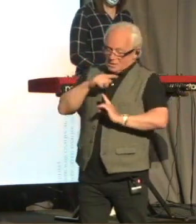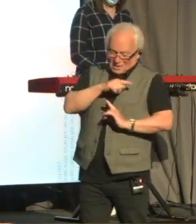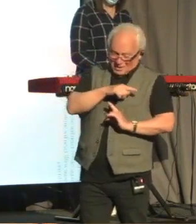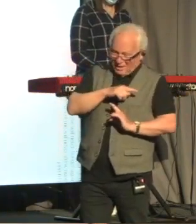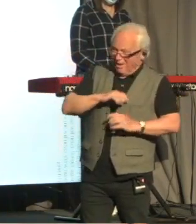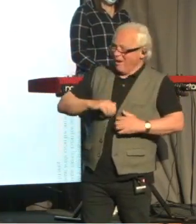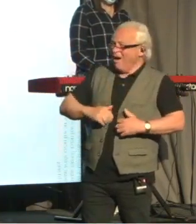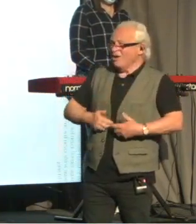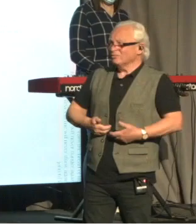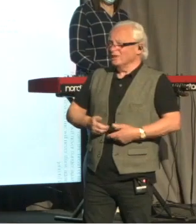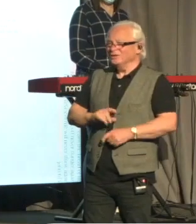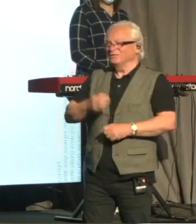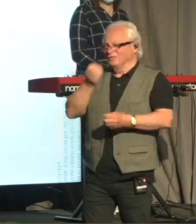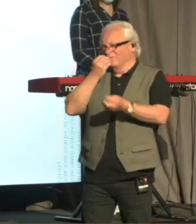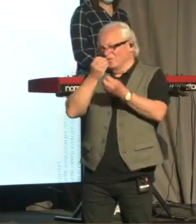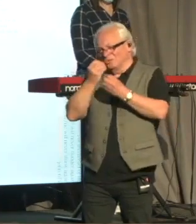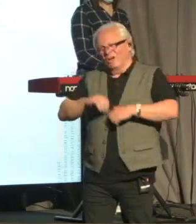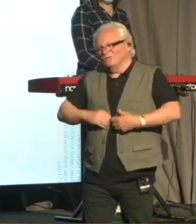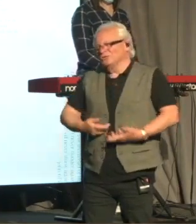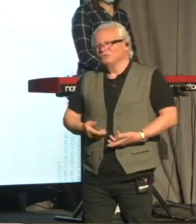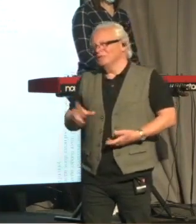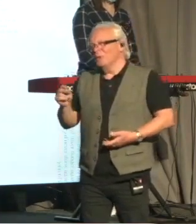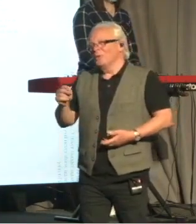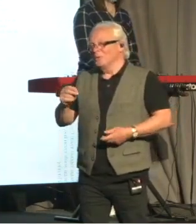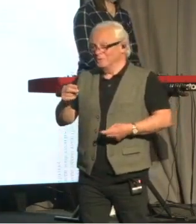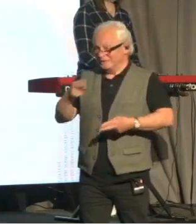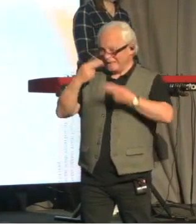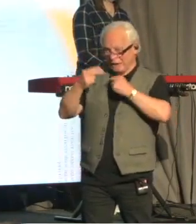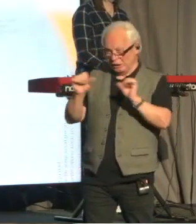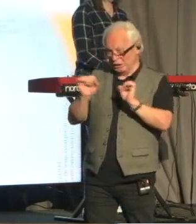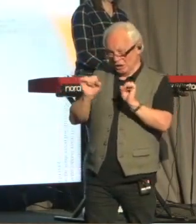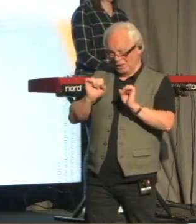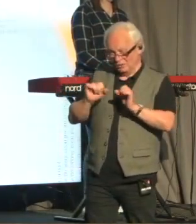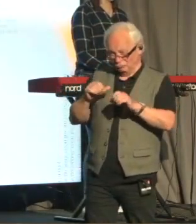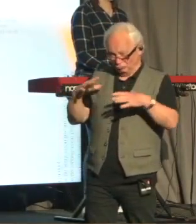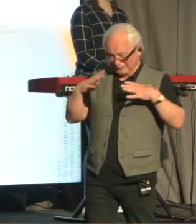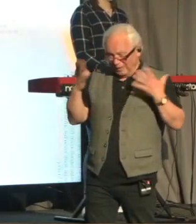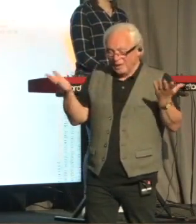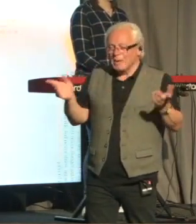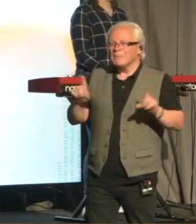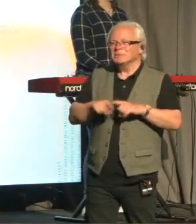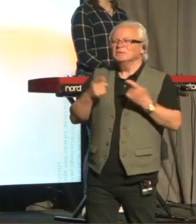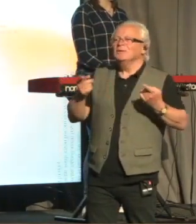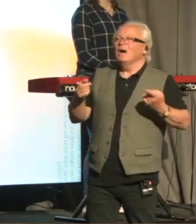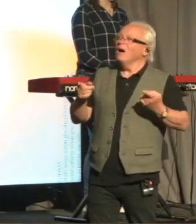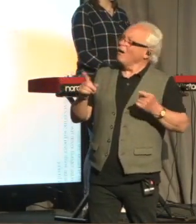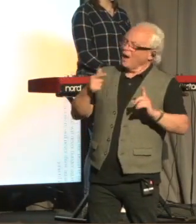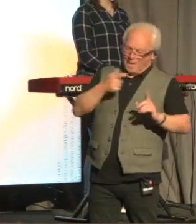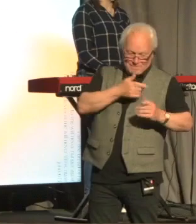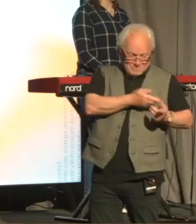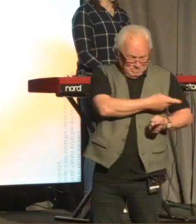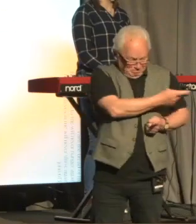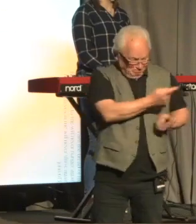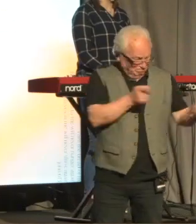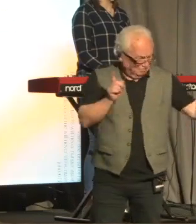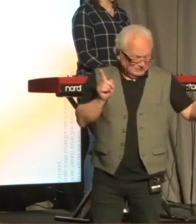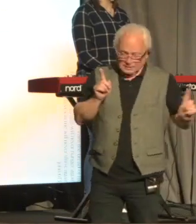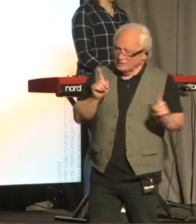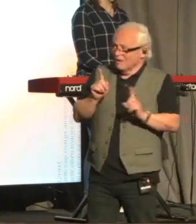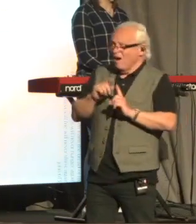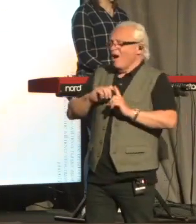type of hunger that we feel when our dinner is 20 minutes late. No, but they're so hungry to the point